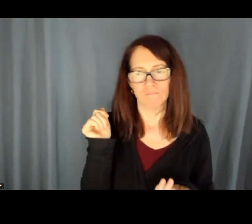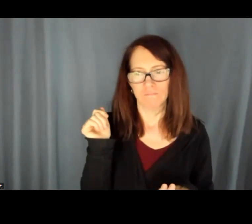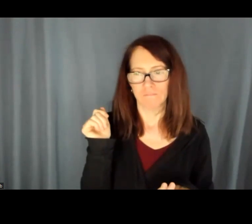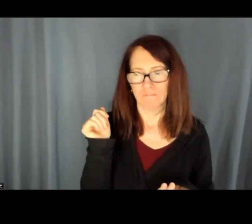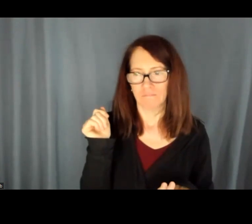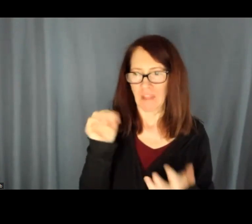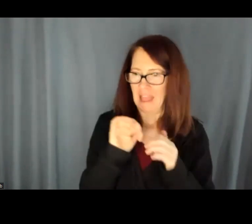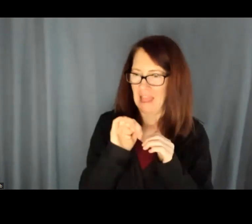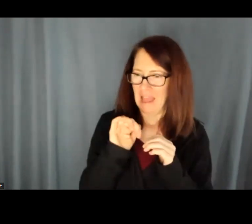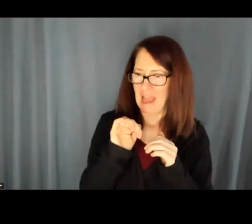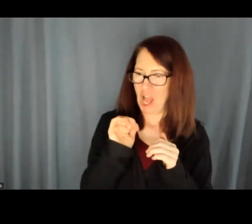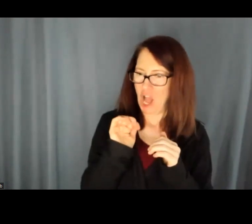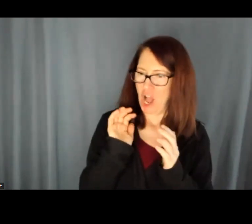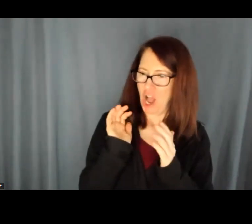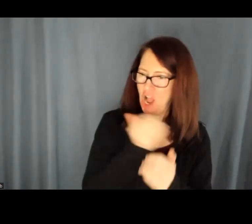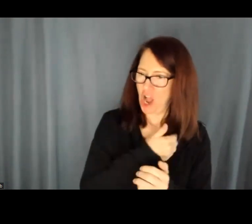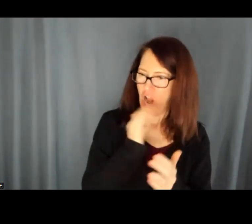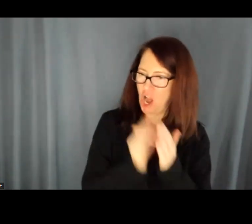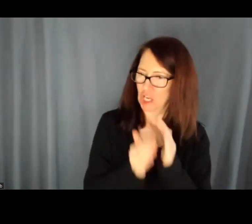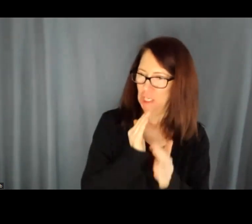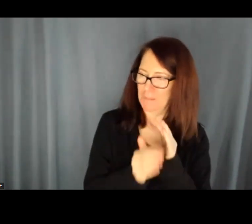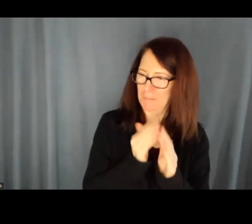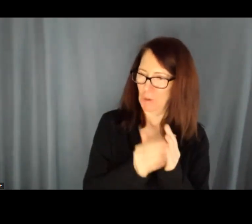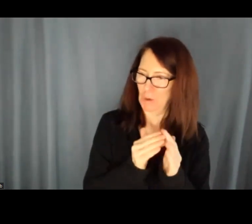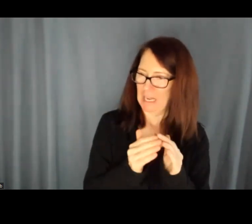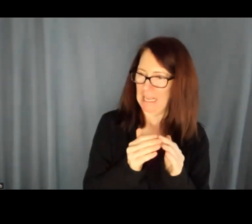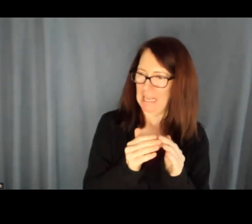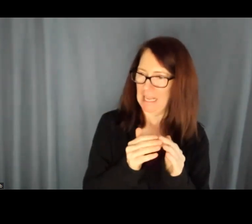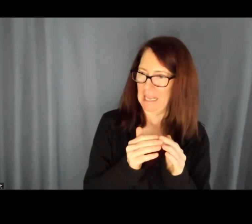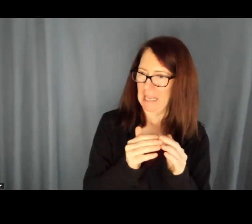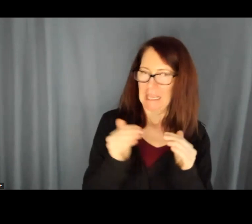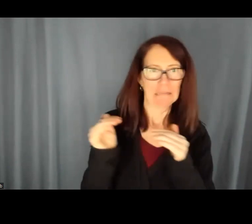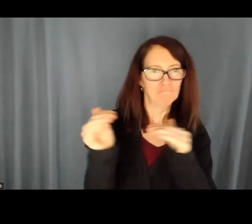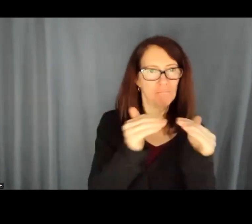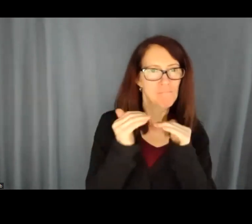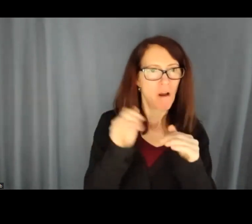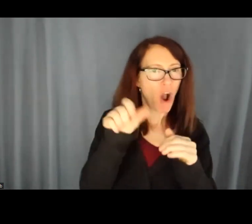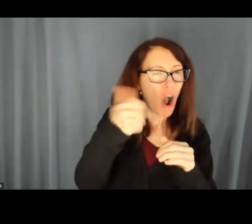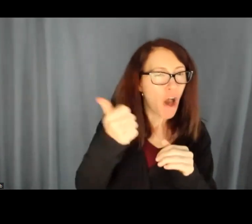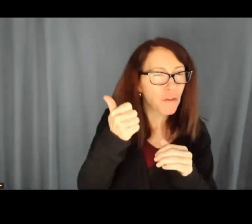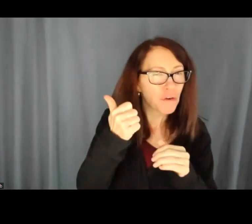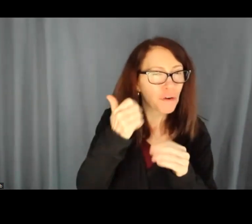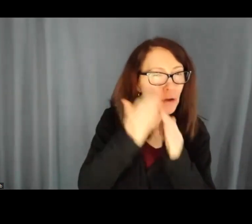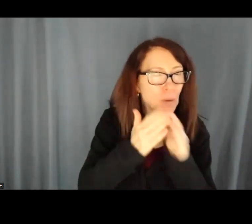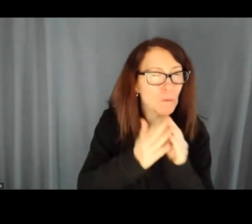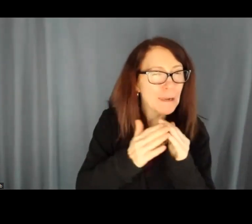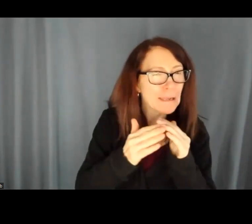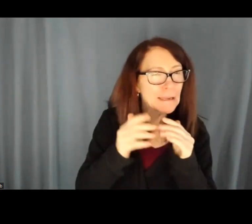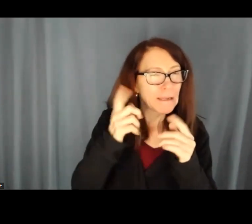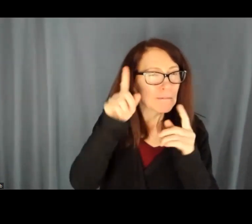our community being treated the same, you know, as other communities in terms of, you